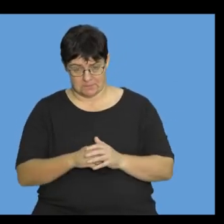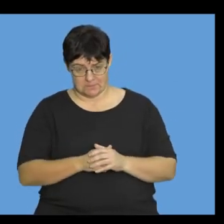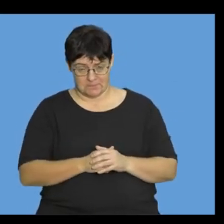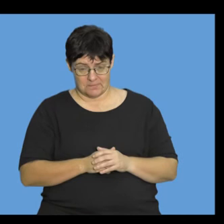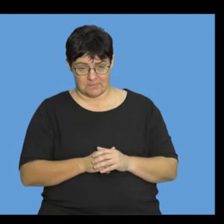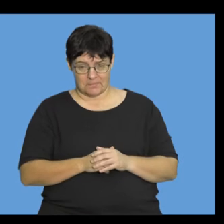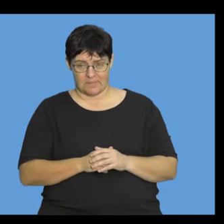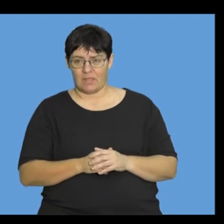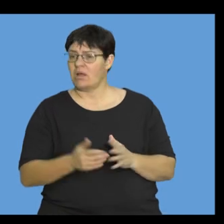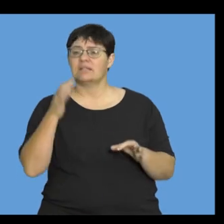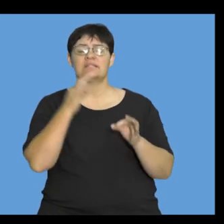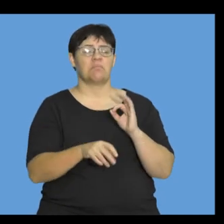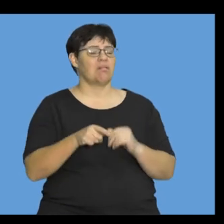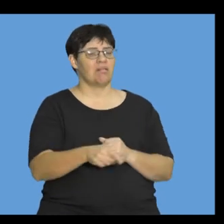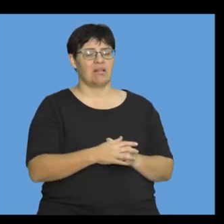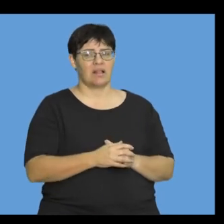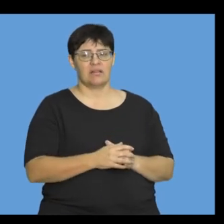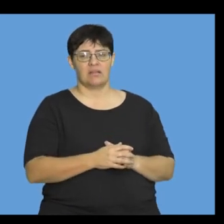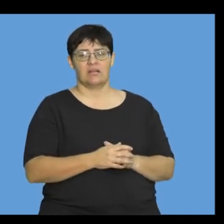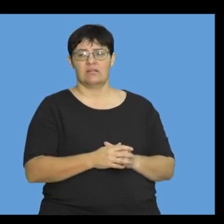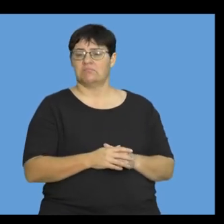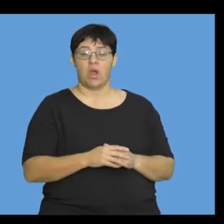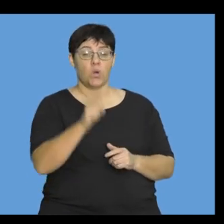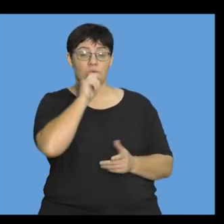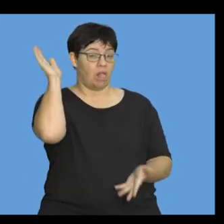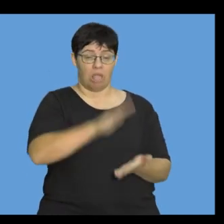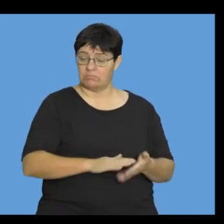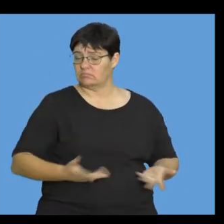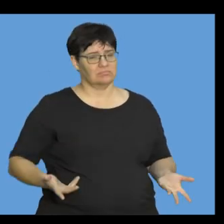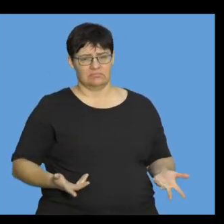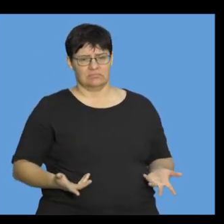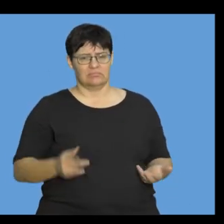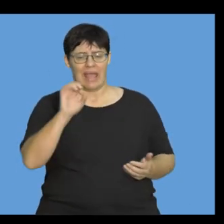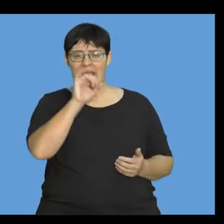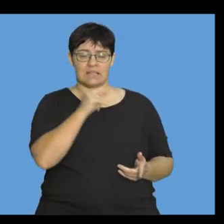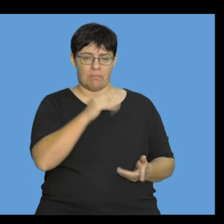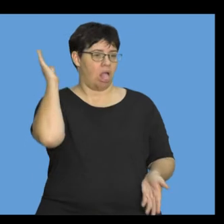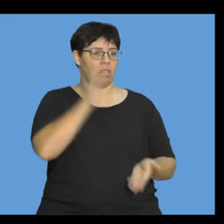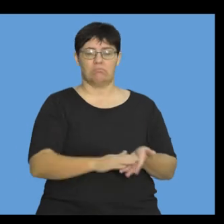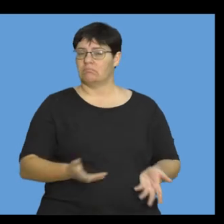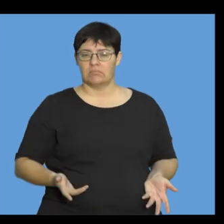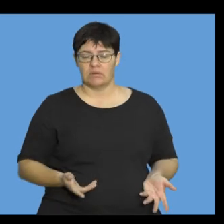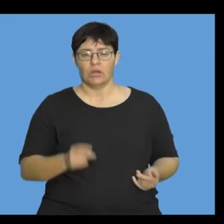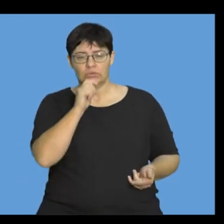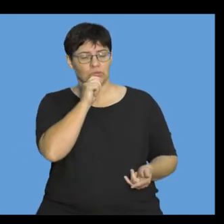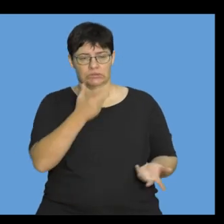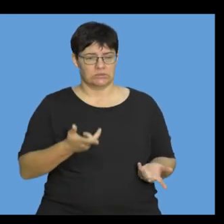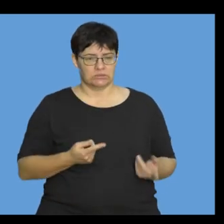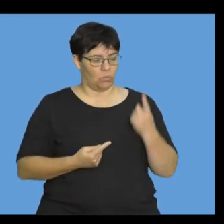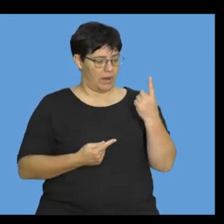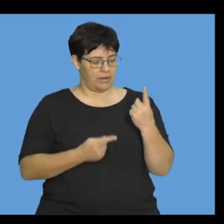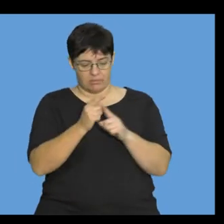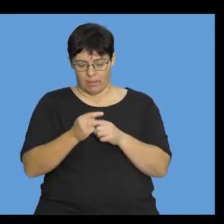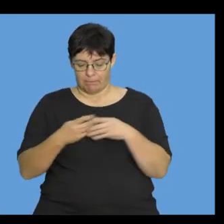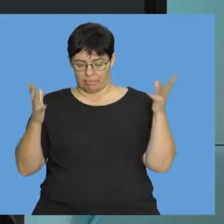So if that means, very simply, they are not used up. I don't use an enzyme. I don't have